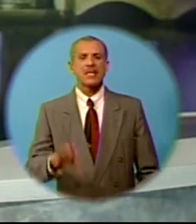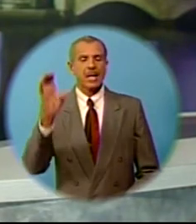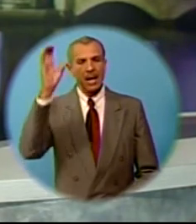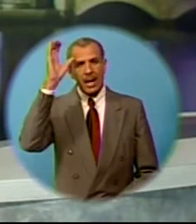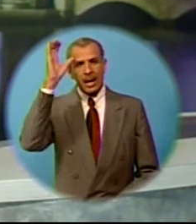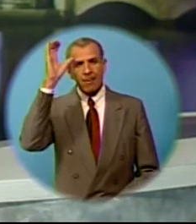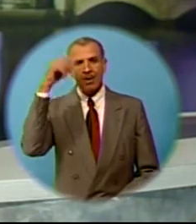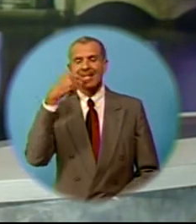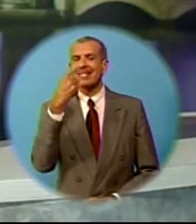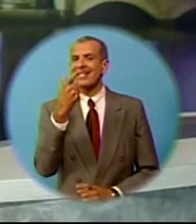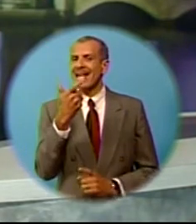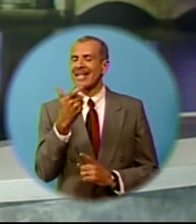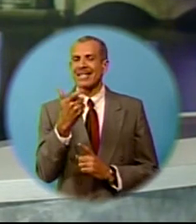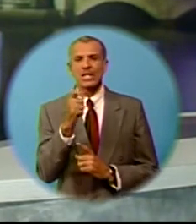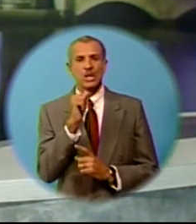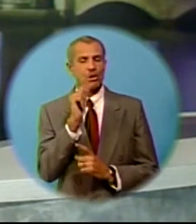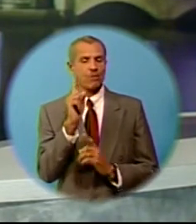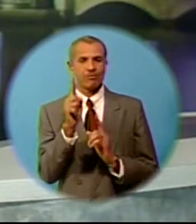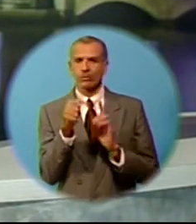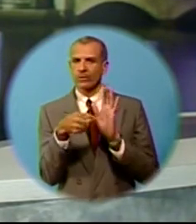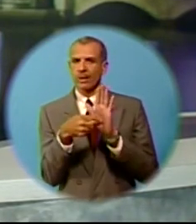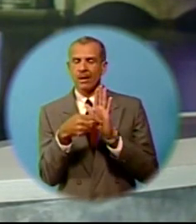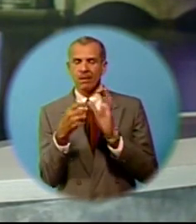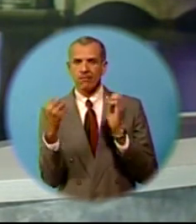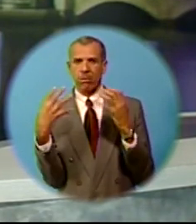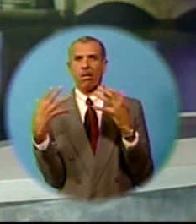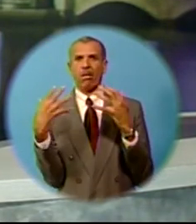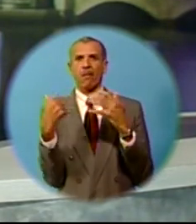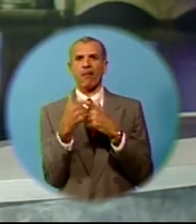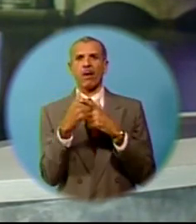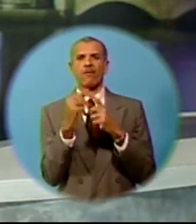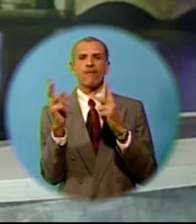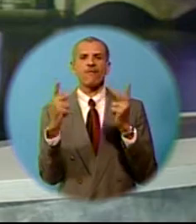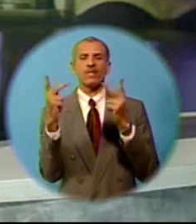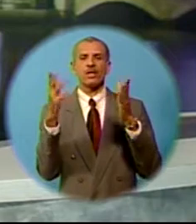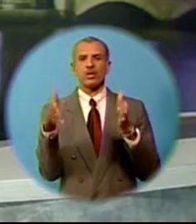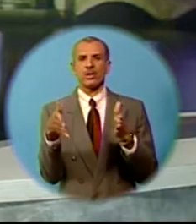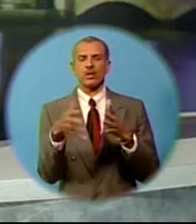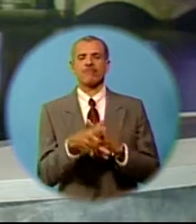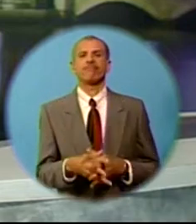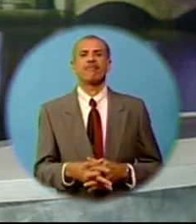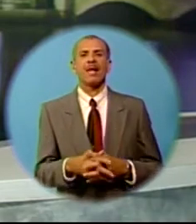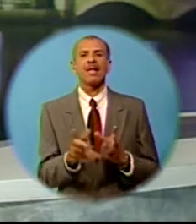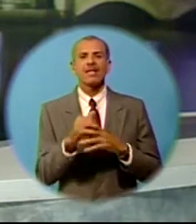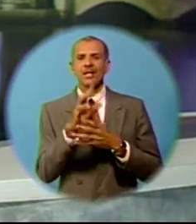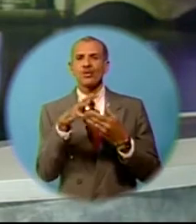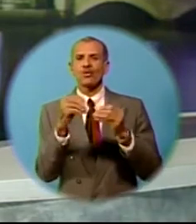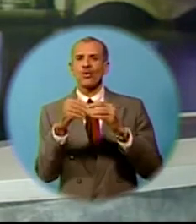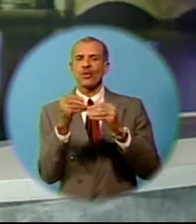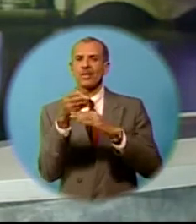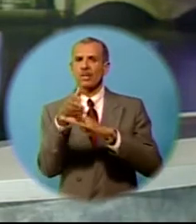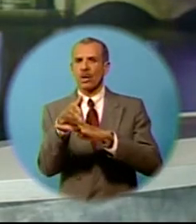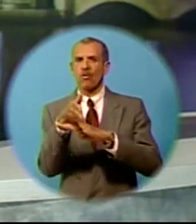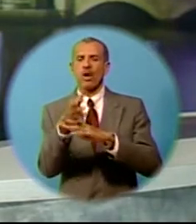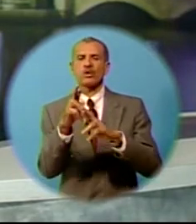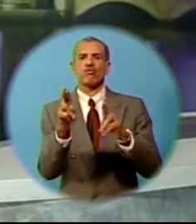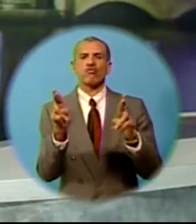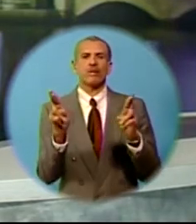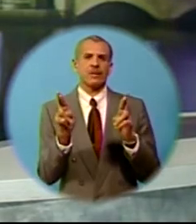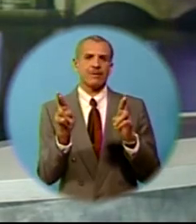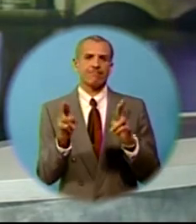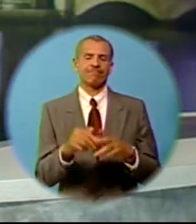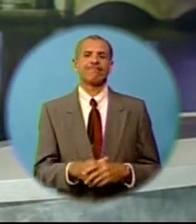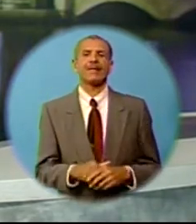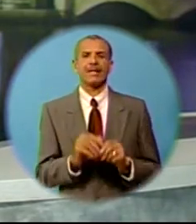Cullimore says, however, there has been no indication of panic among visitors. Well, still to come, a look at some of the stories making headlines across the